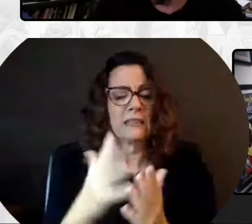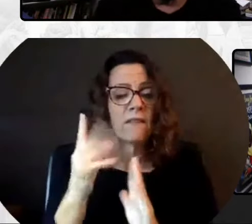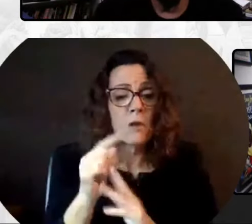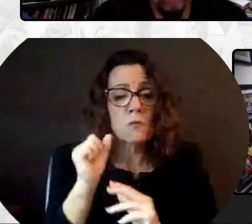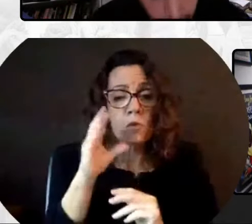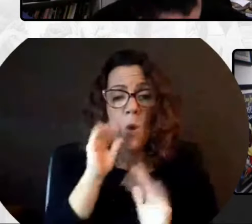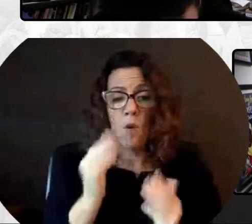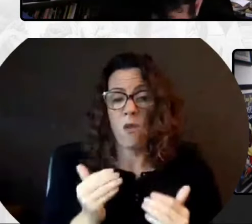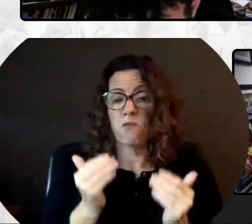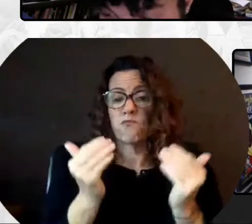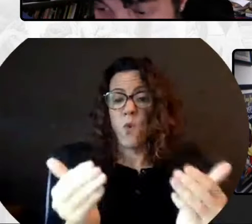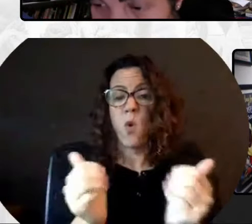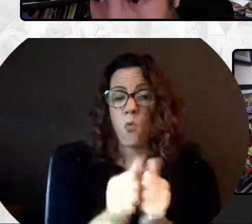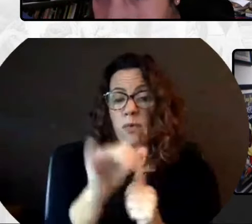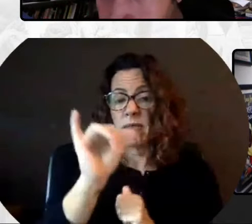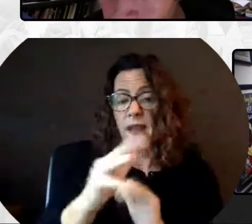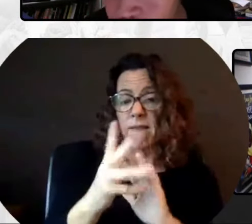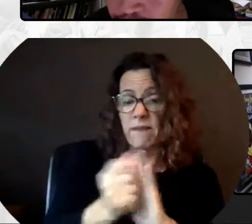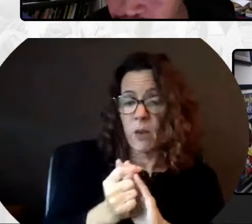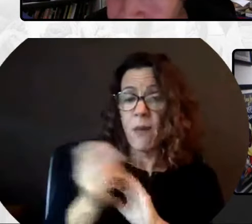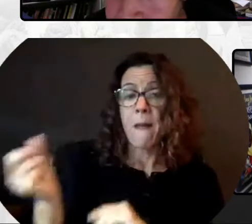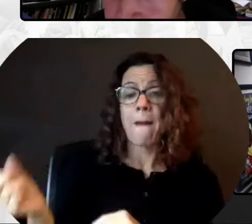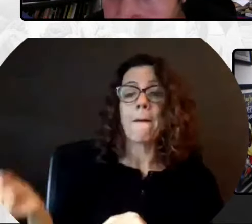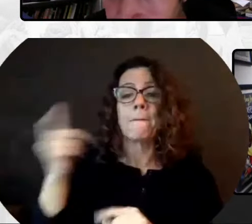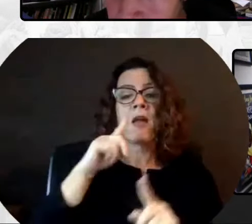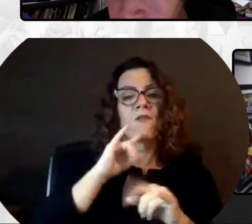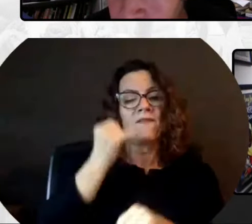and maybe some Q&A if we have time.